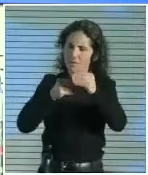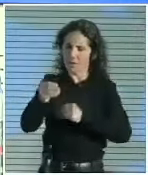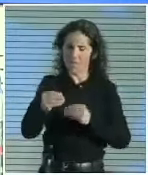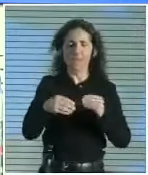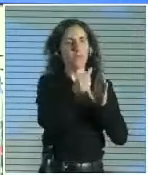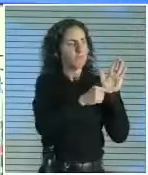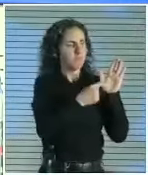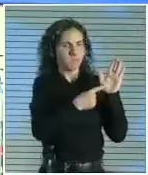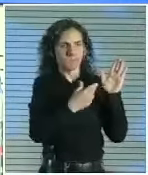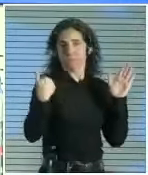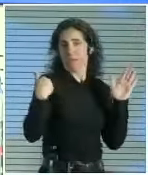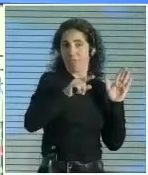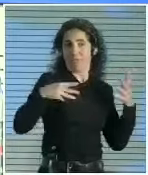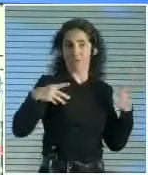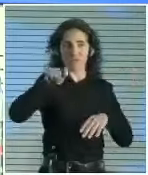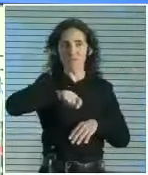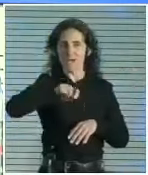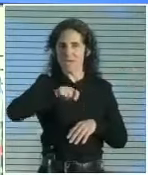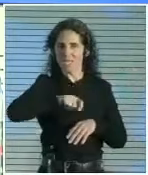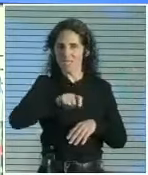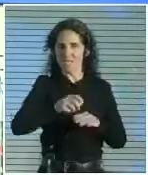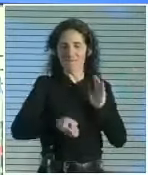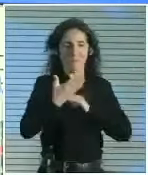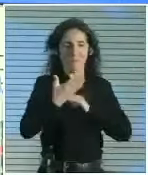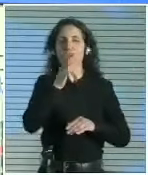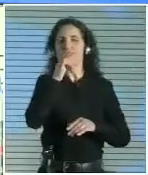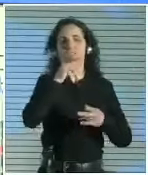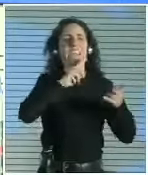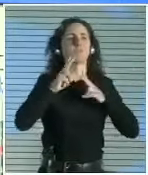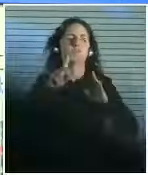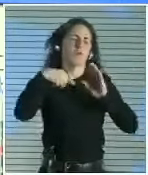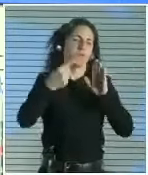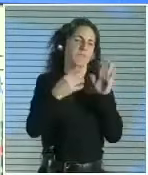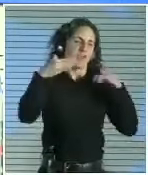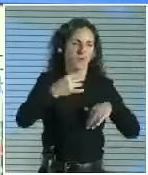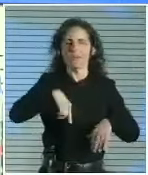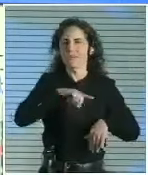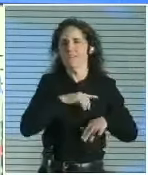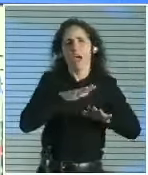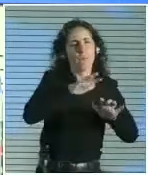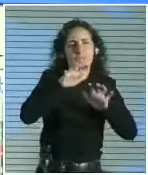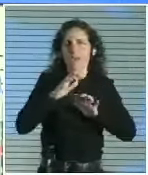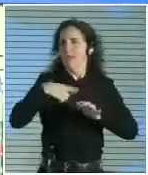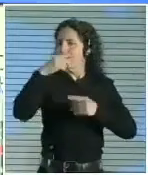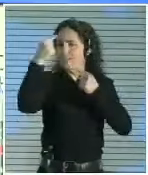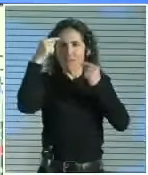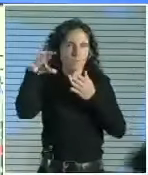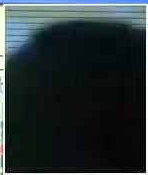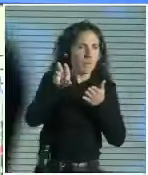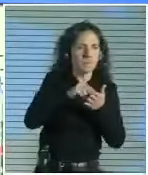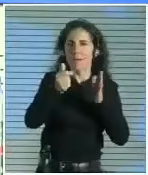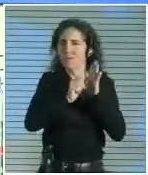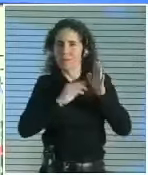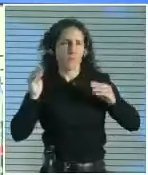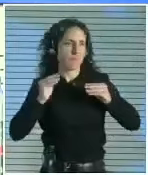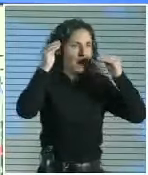old. We don't have all the answers yet. We're learning, we're collecting data, we're improving the program. And where we are now is